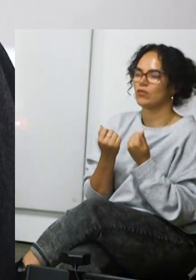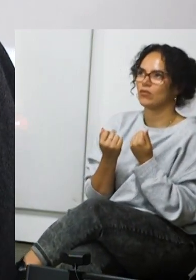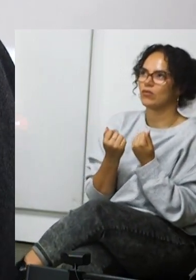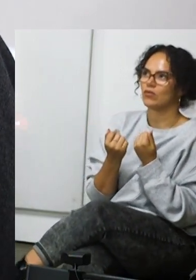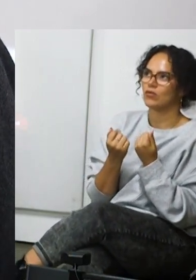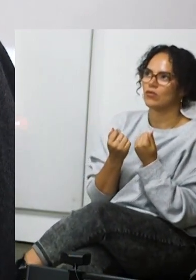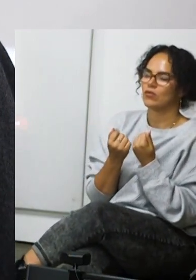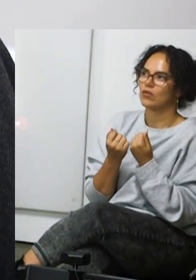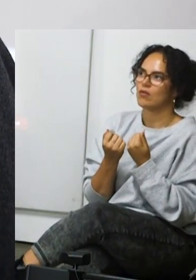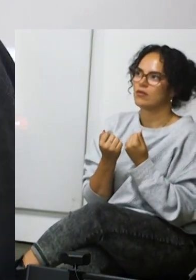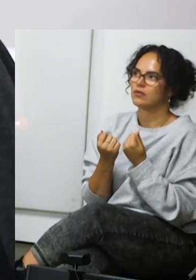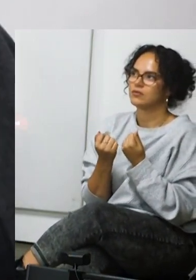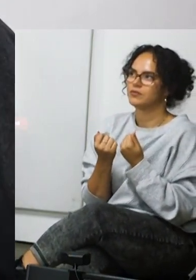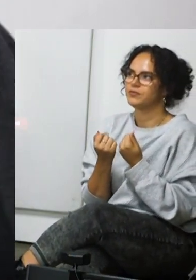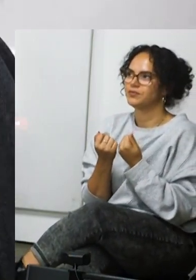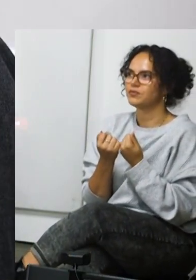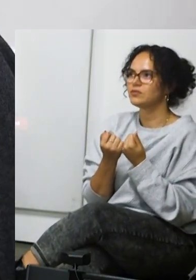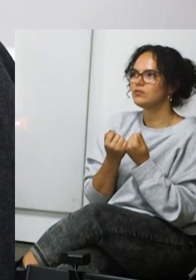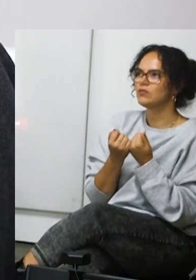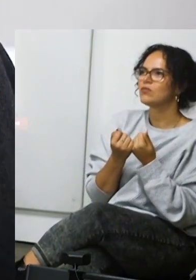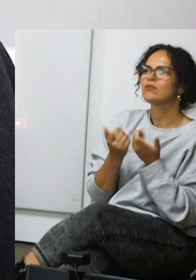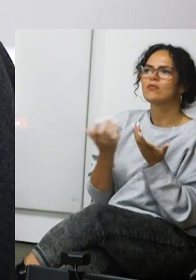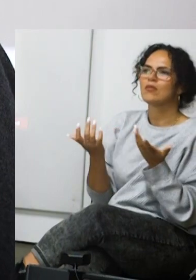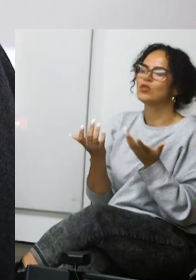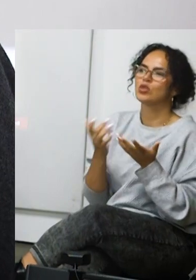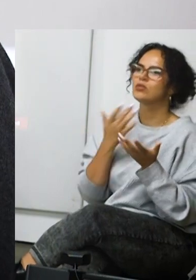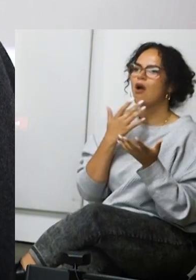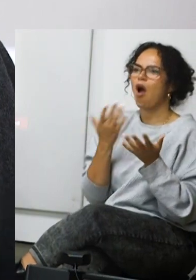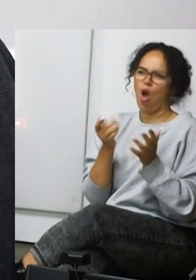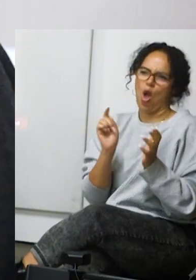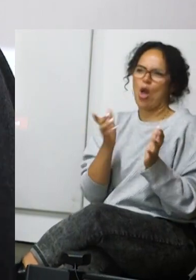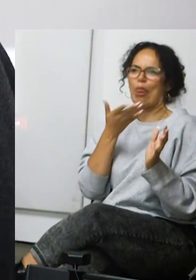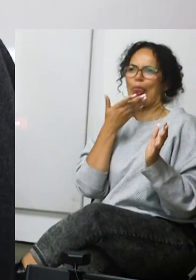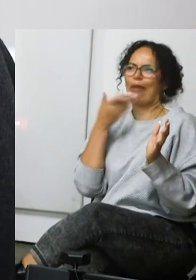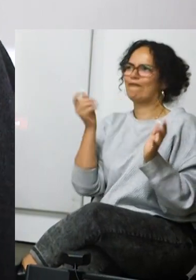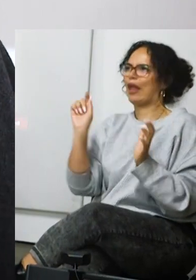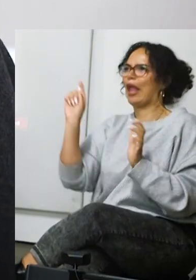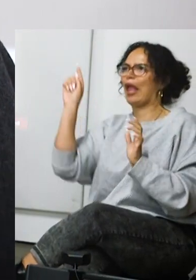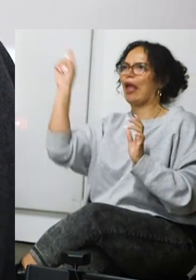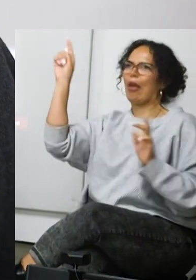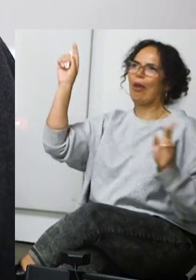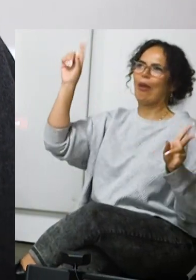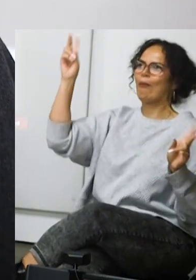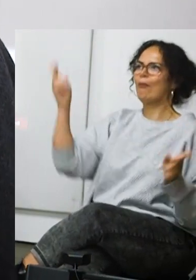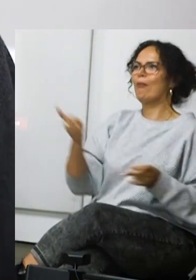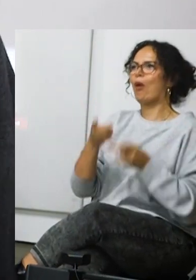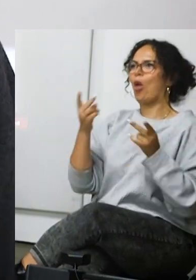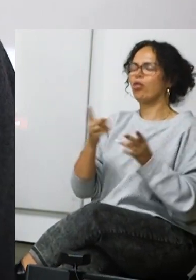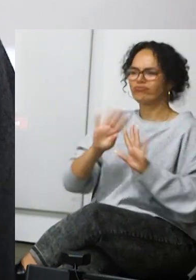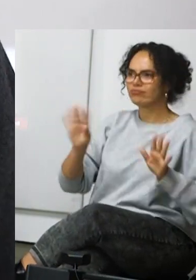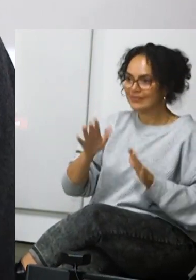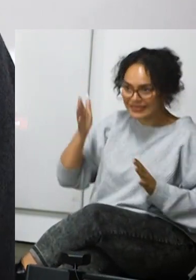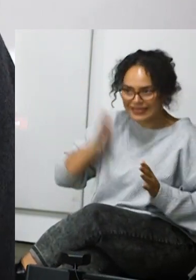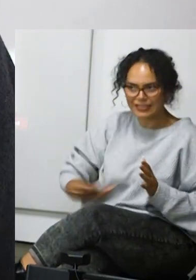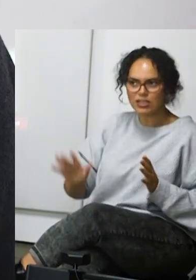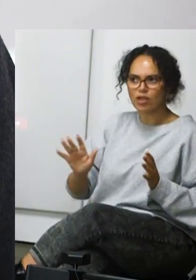not just a kind of nice way to think about these things, but are like truly necessary to do that work.